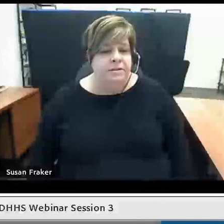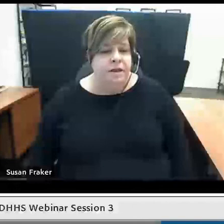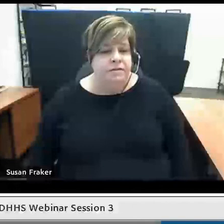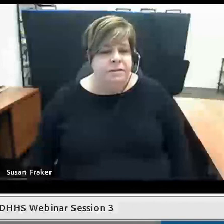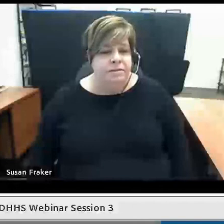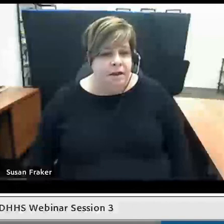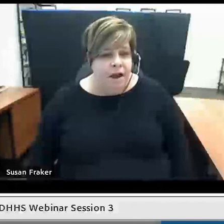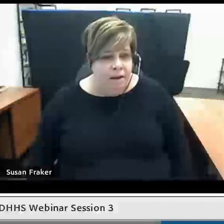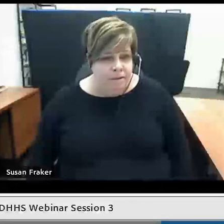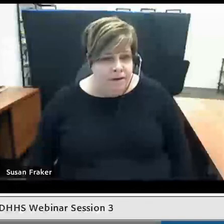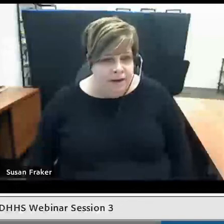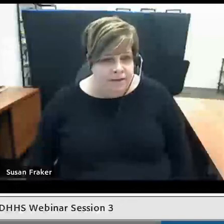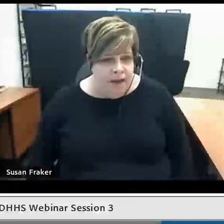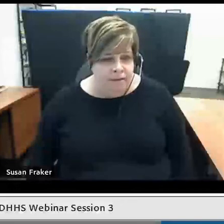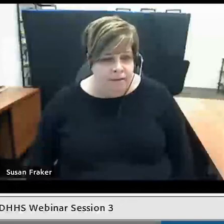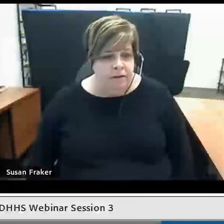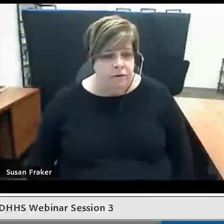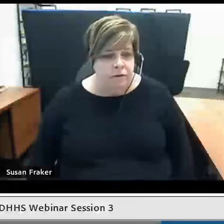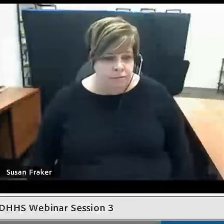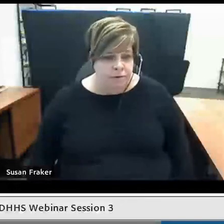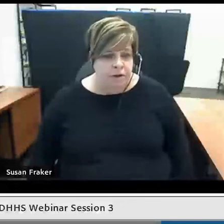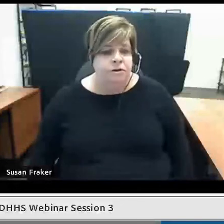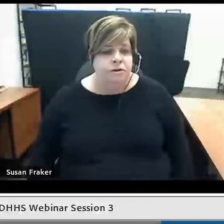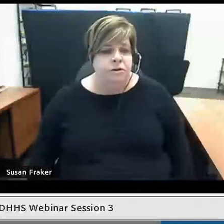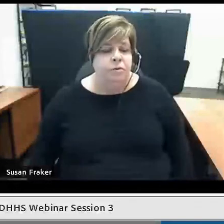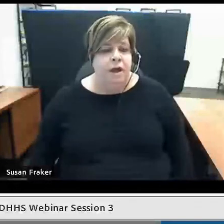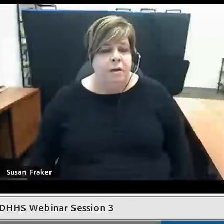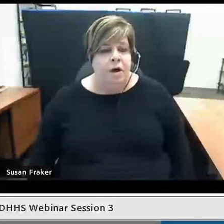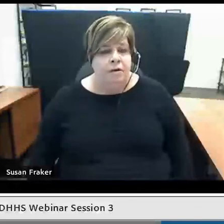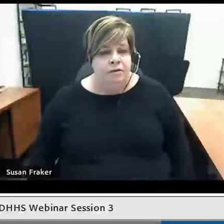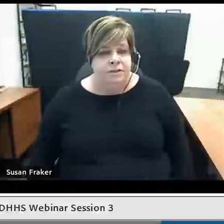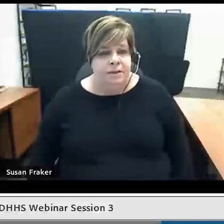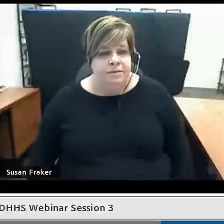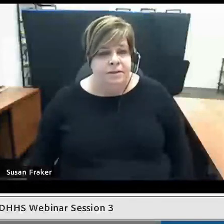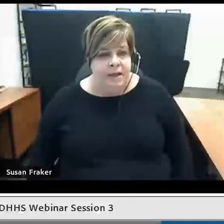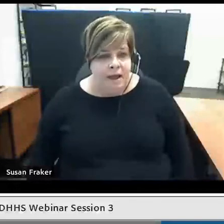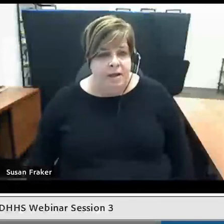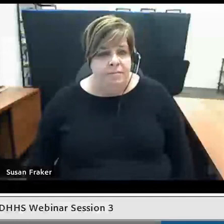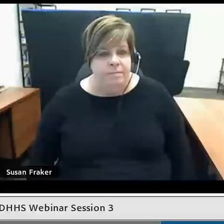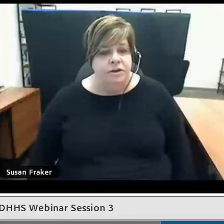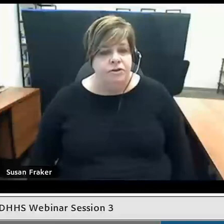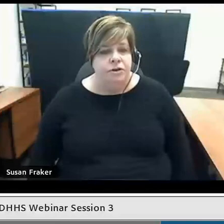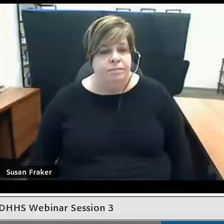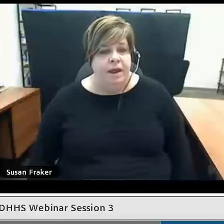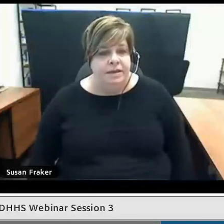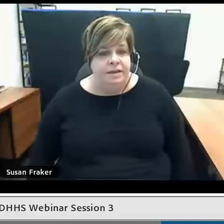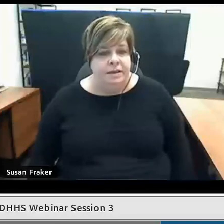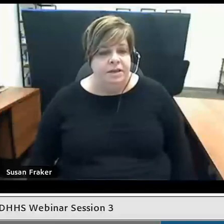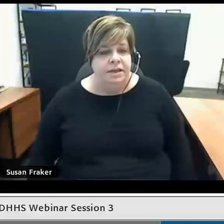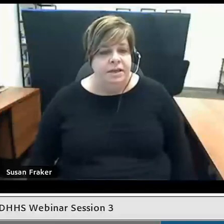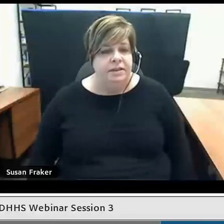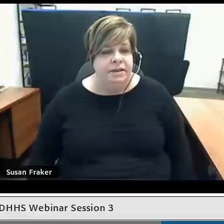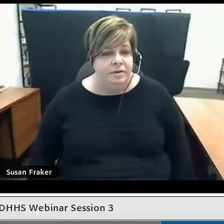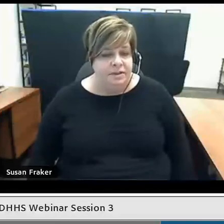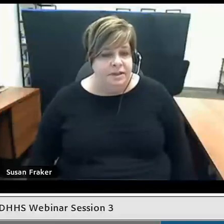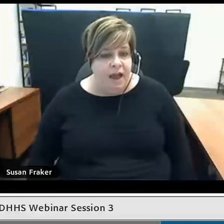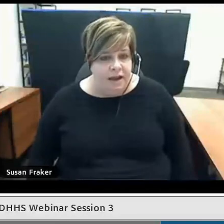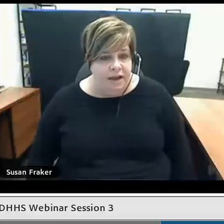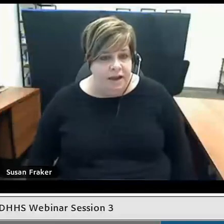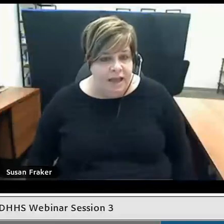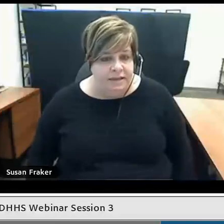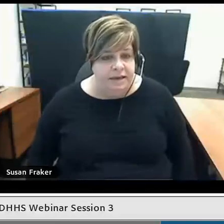permitting themselves to make a comment at any time in the group. So you want to help offer tips to them and making sure you're paying attention and giving the deaf